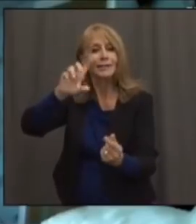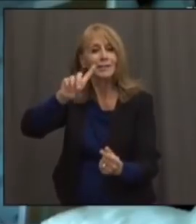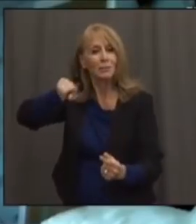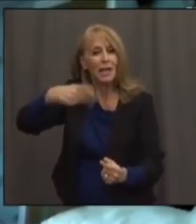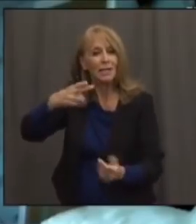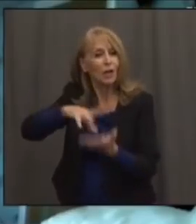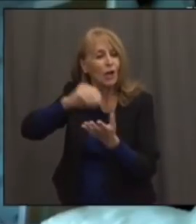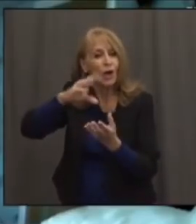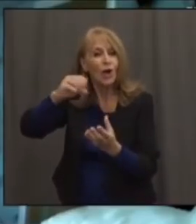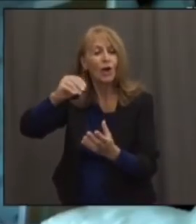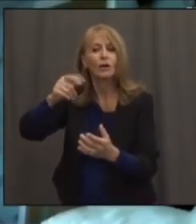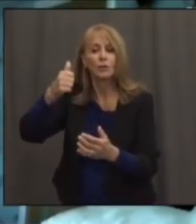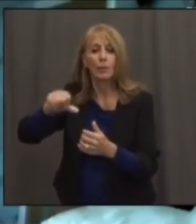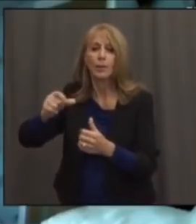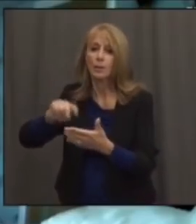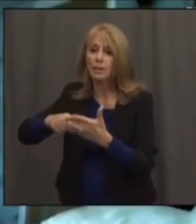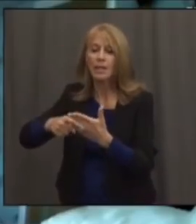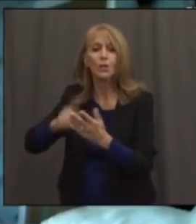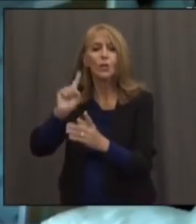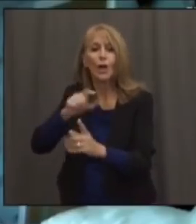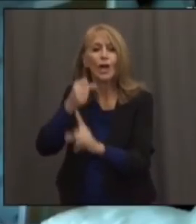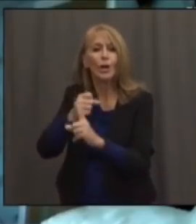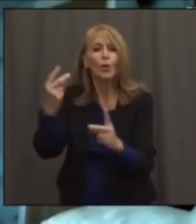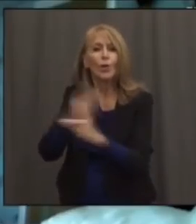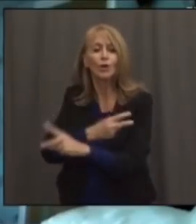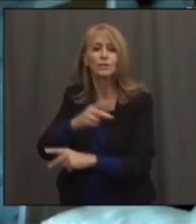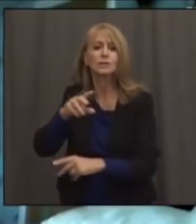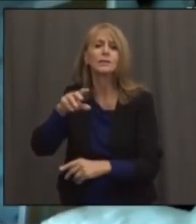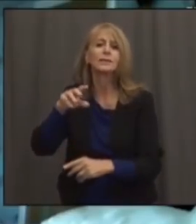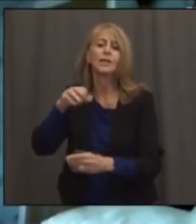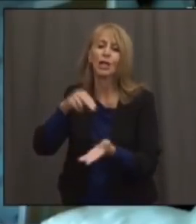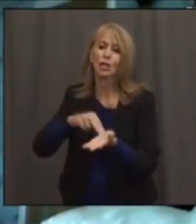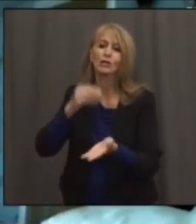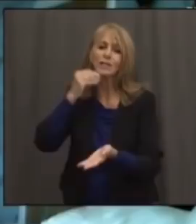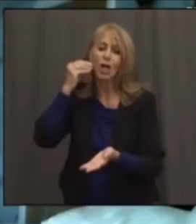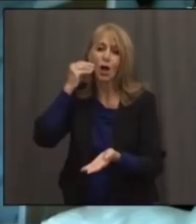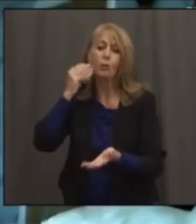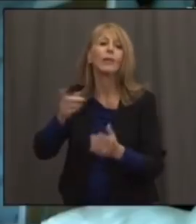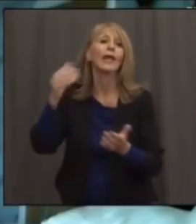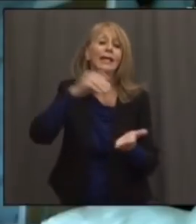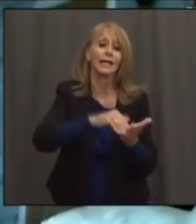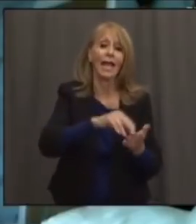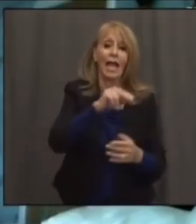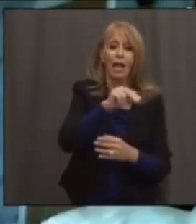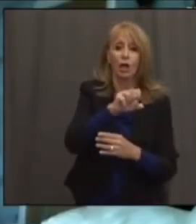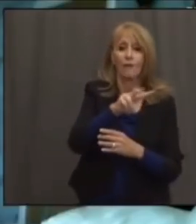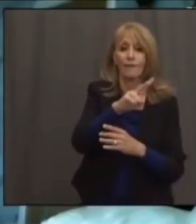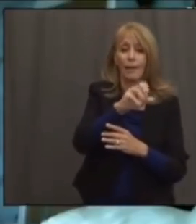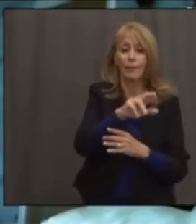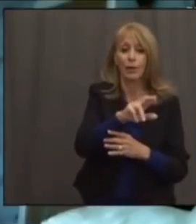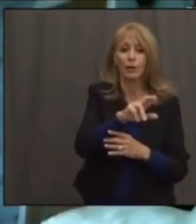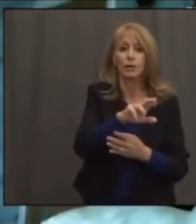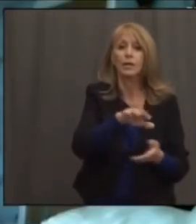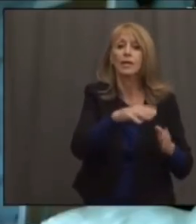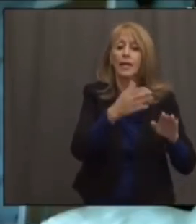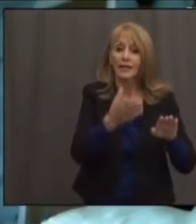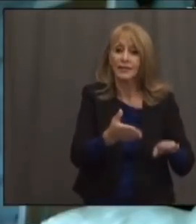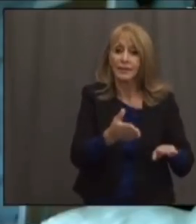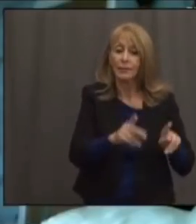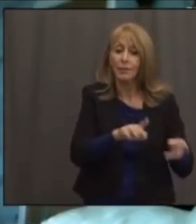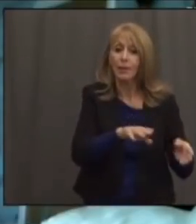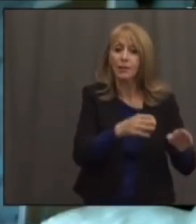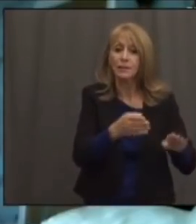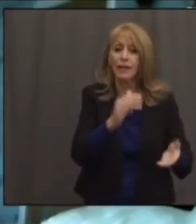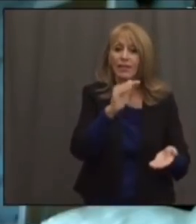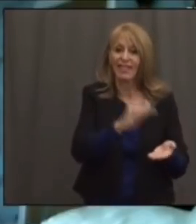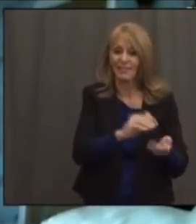horrendous initial nursing home outbreak, but then when the second wave came in November, the death rates dropped, the mortality in